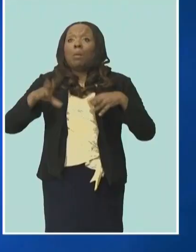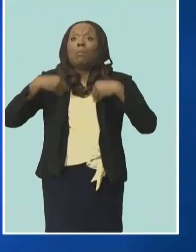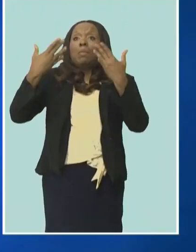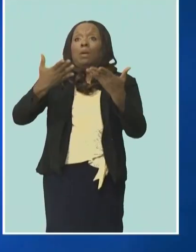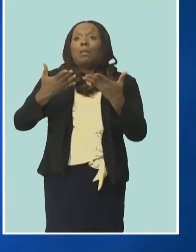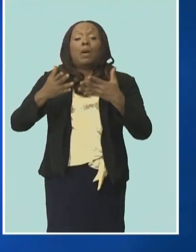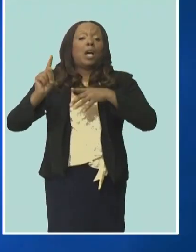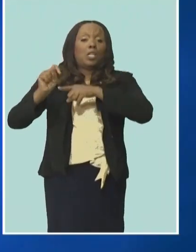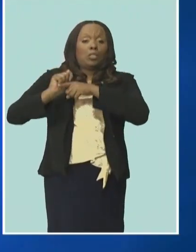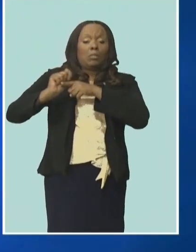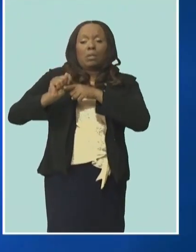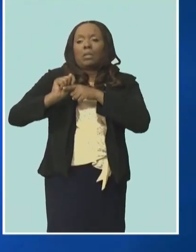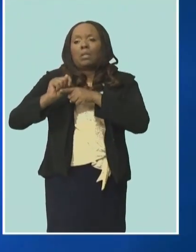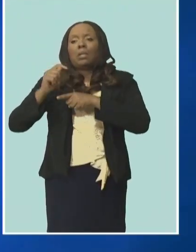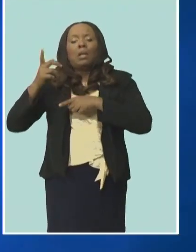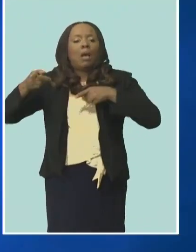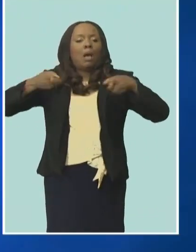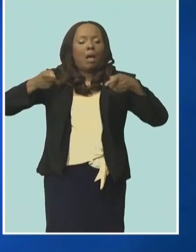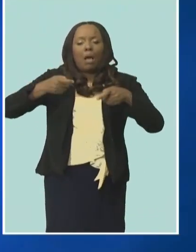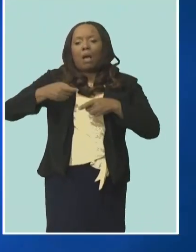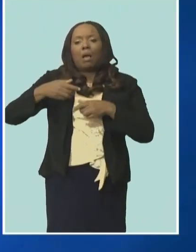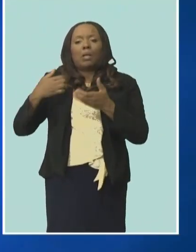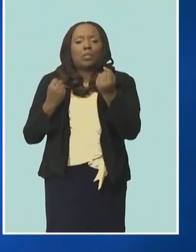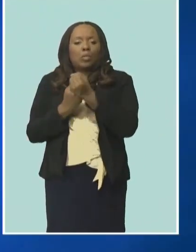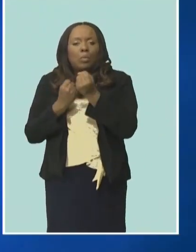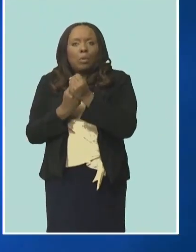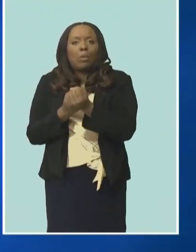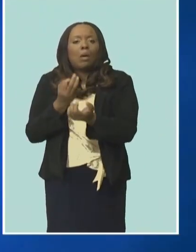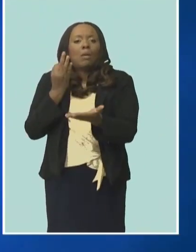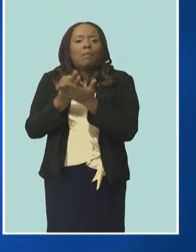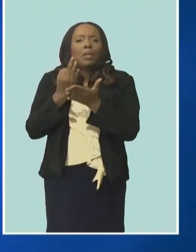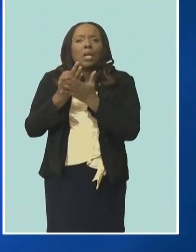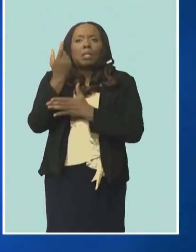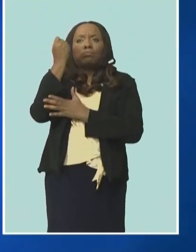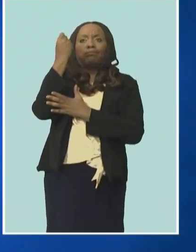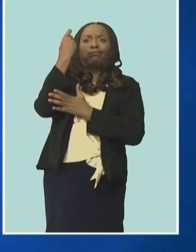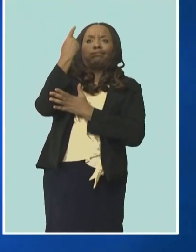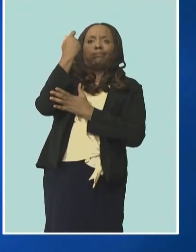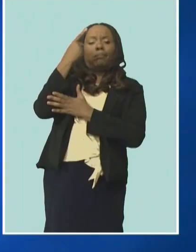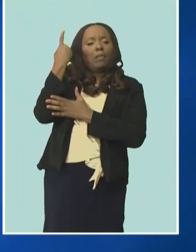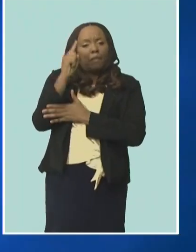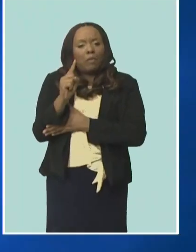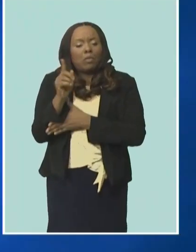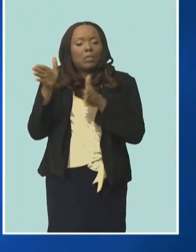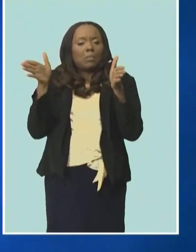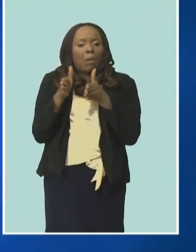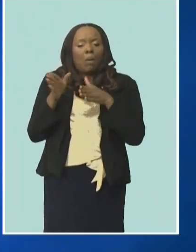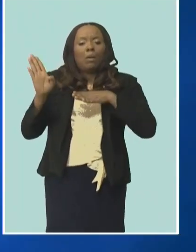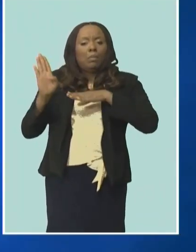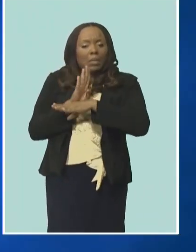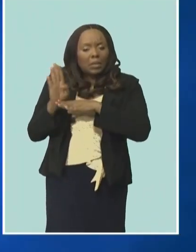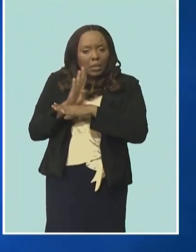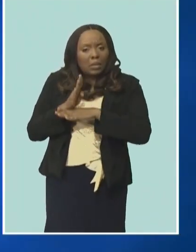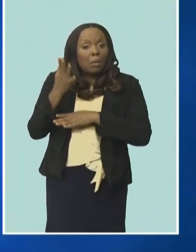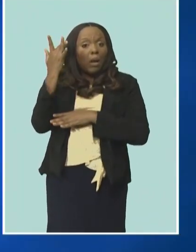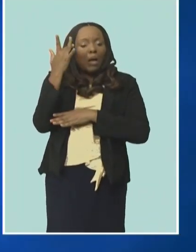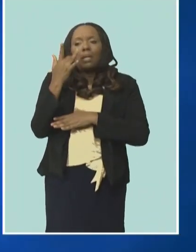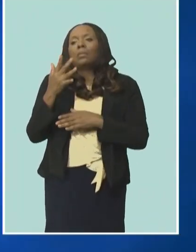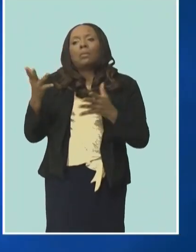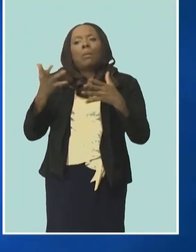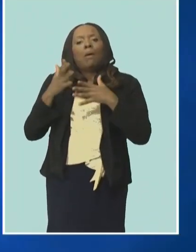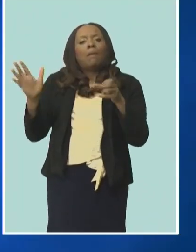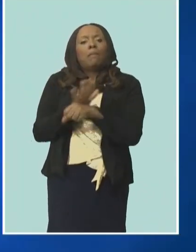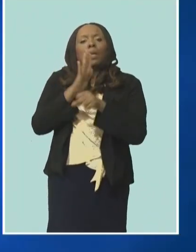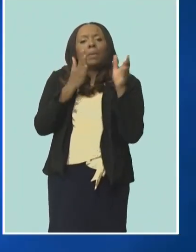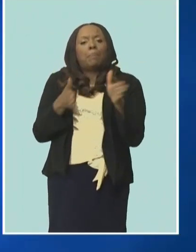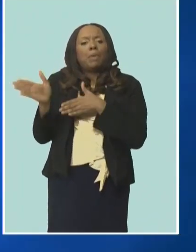readiness training, governance support, and financial literacy to MSMEs so that they are fully prepared to